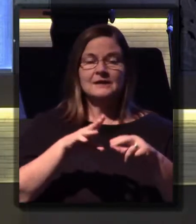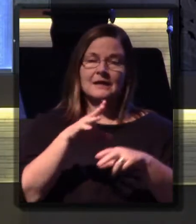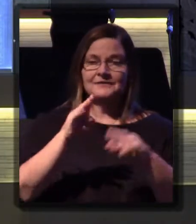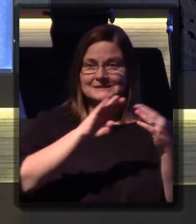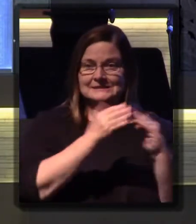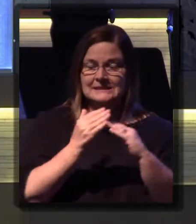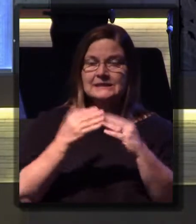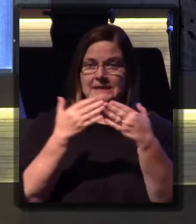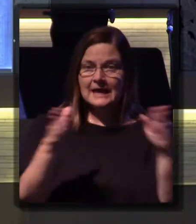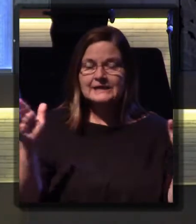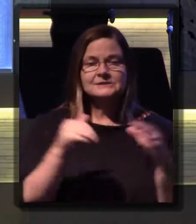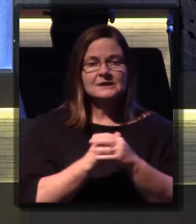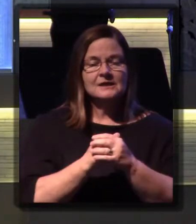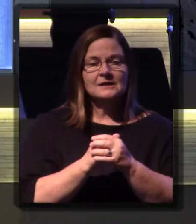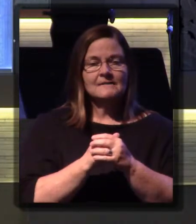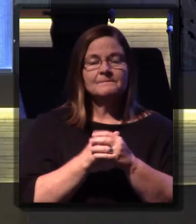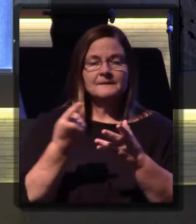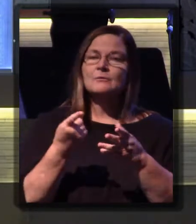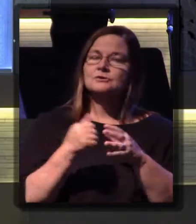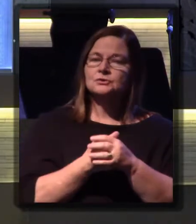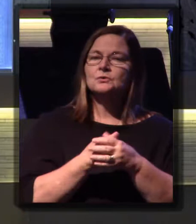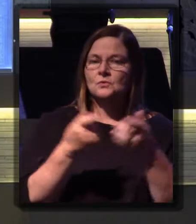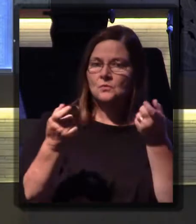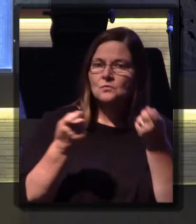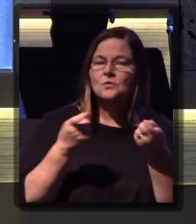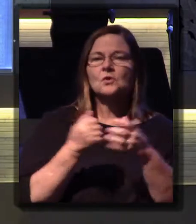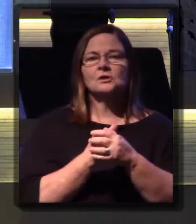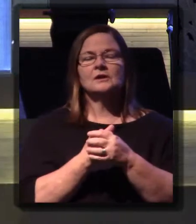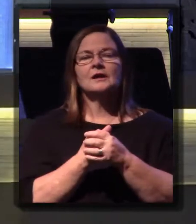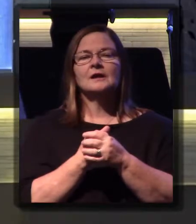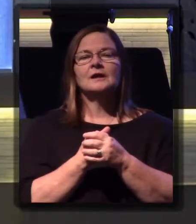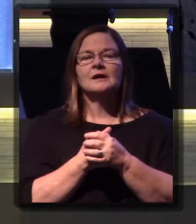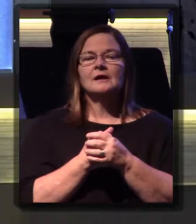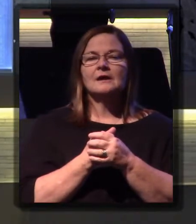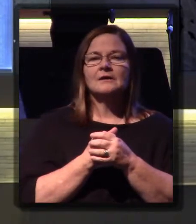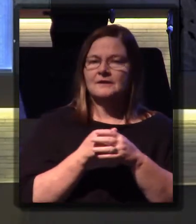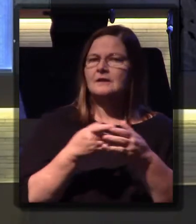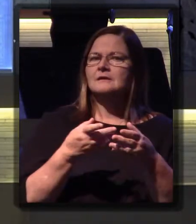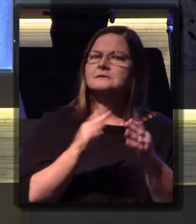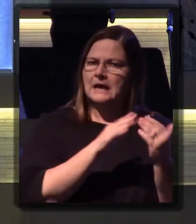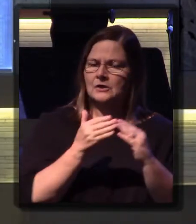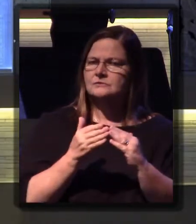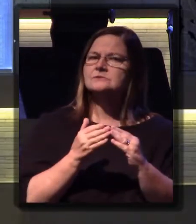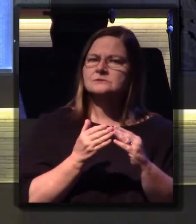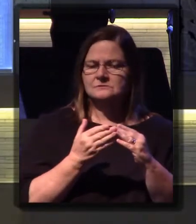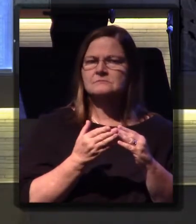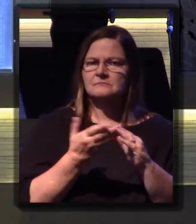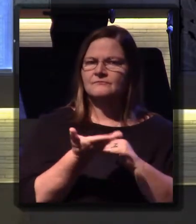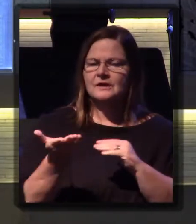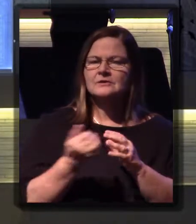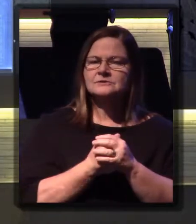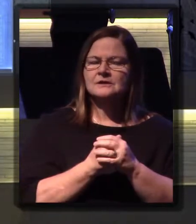authority. Those who sat in the city gates, or not only were they the ones to rule and to judge the affairs